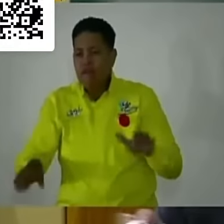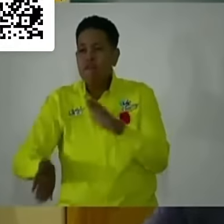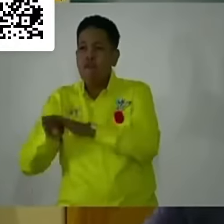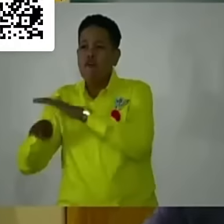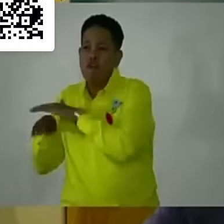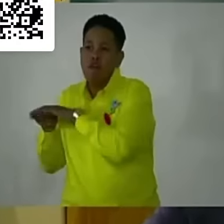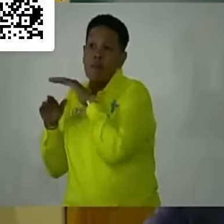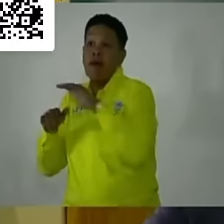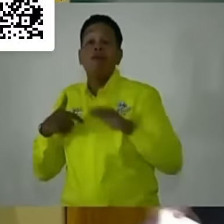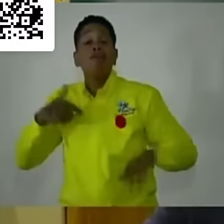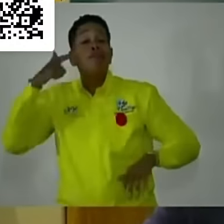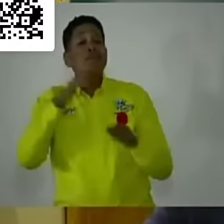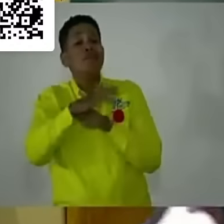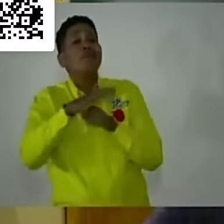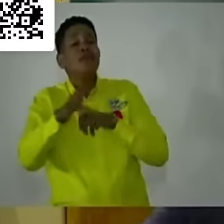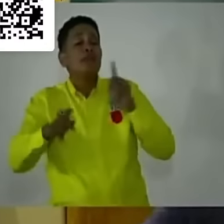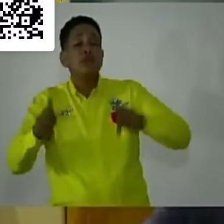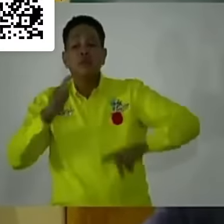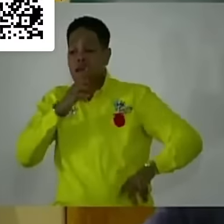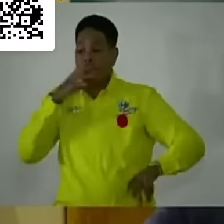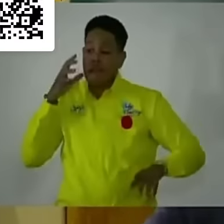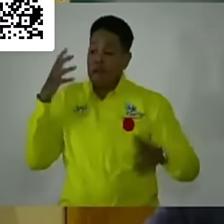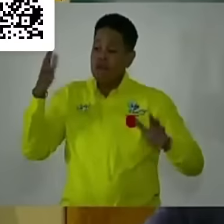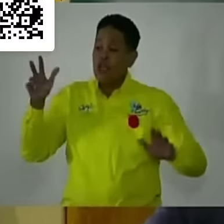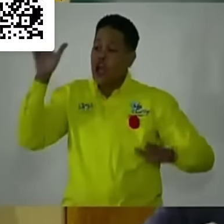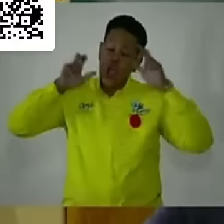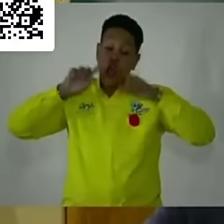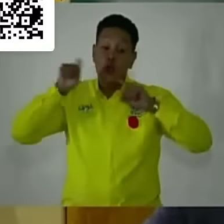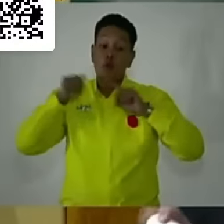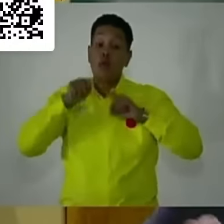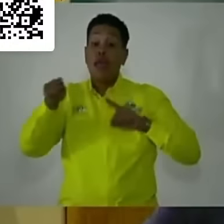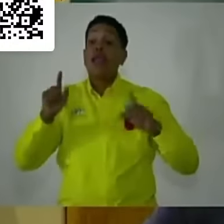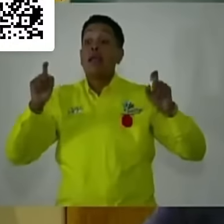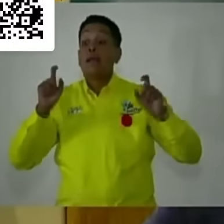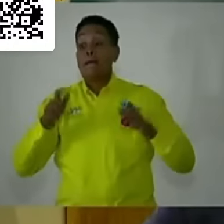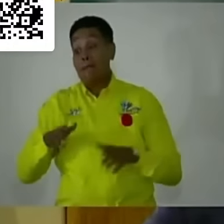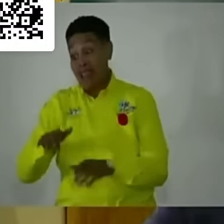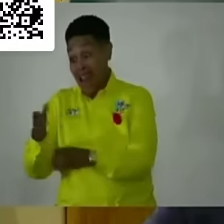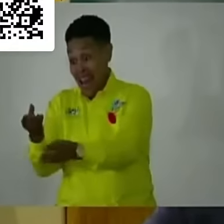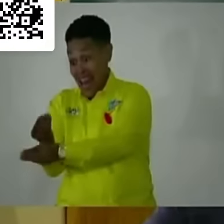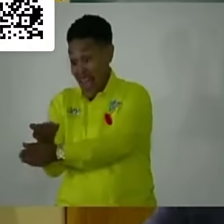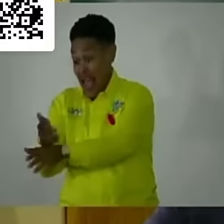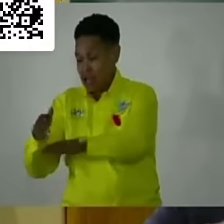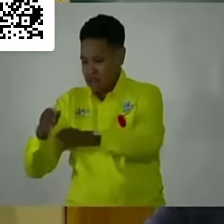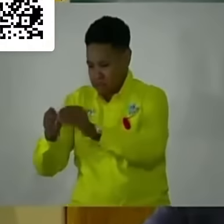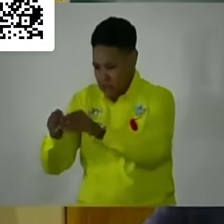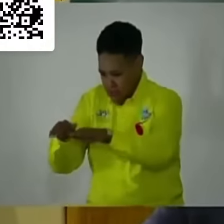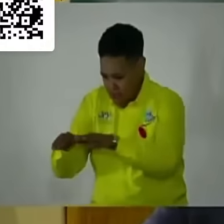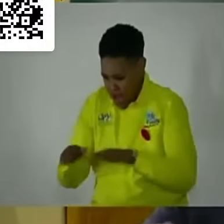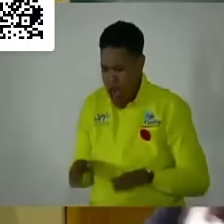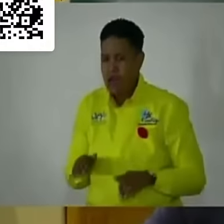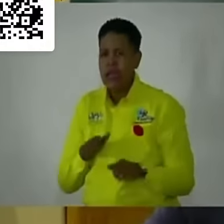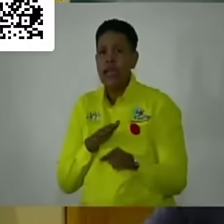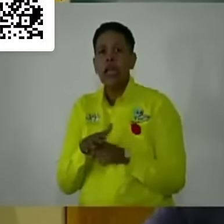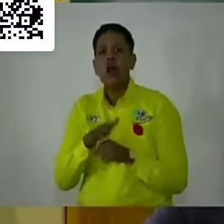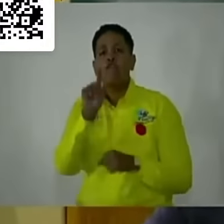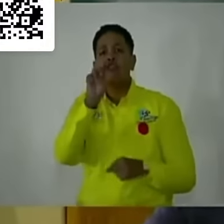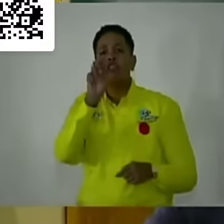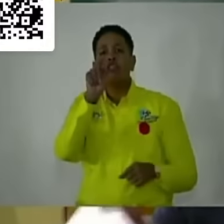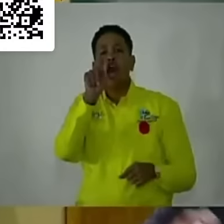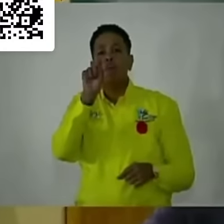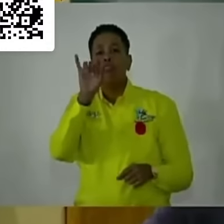enough persons and farmers that when the land is rehabilitated, enough topsoil is not there. So it